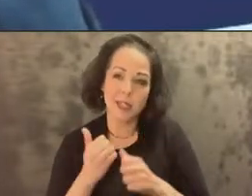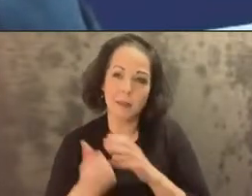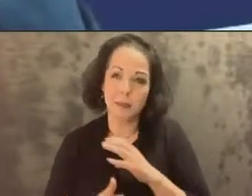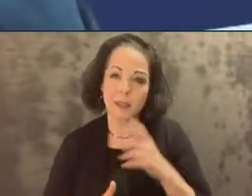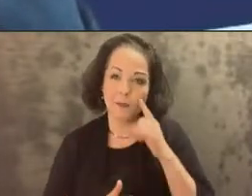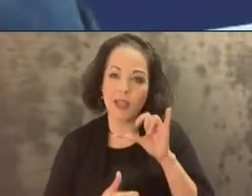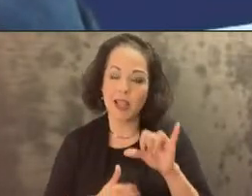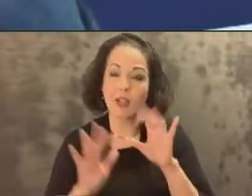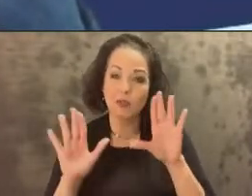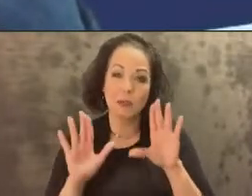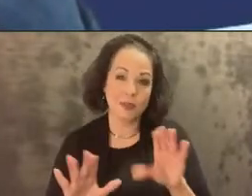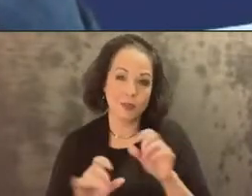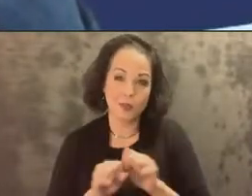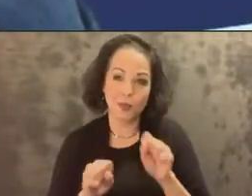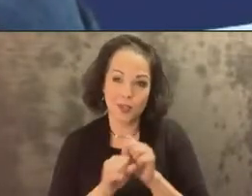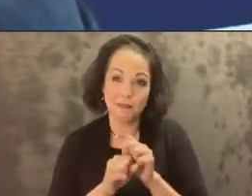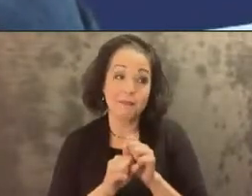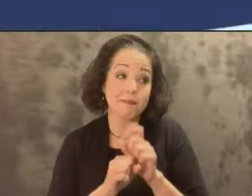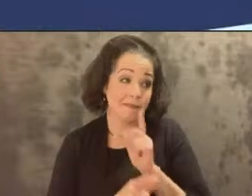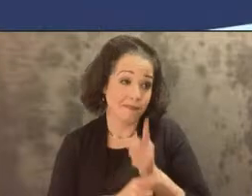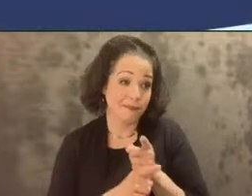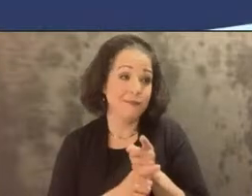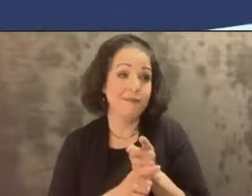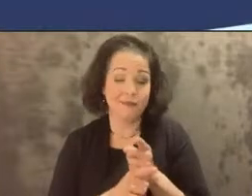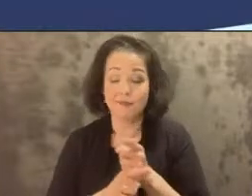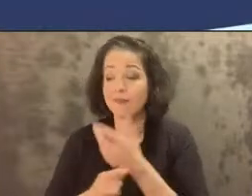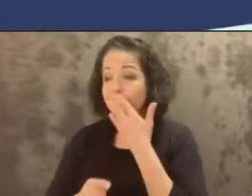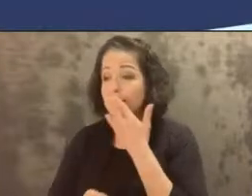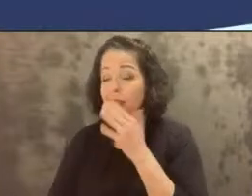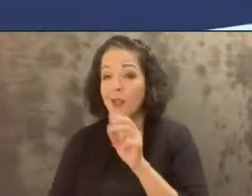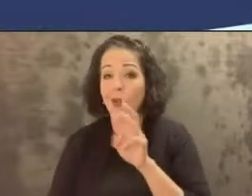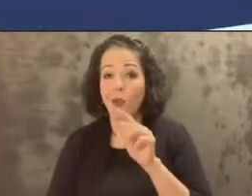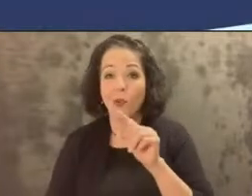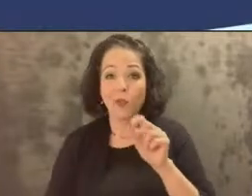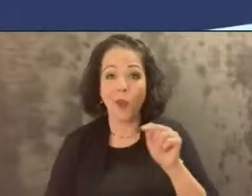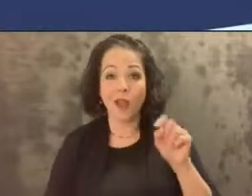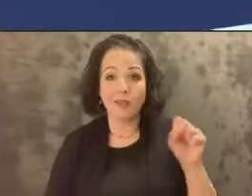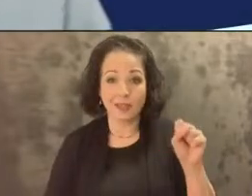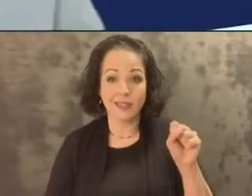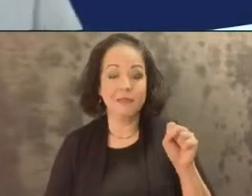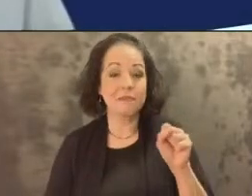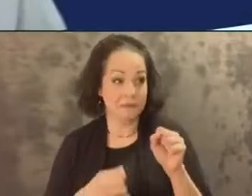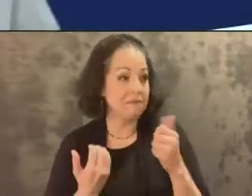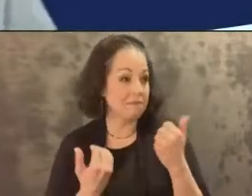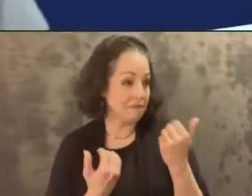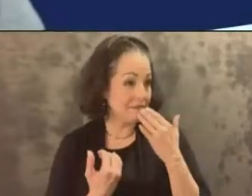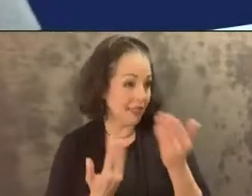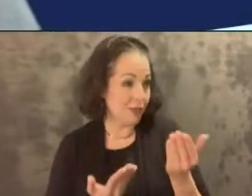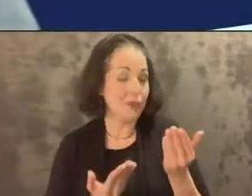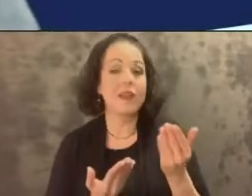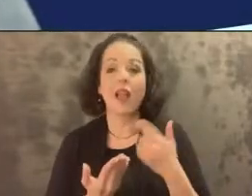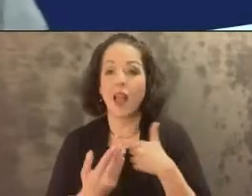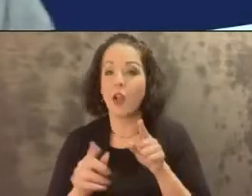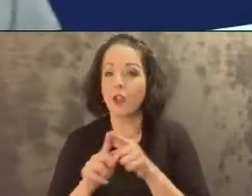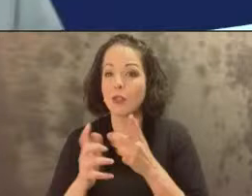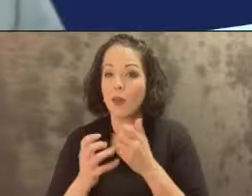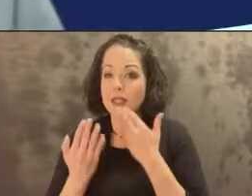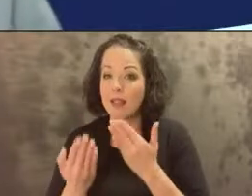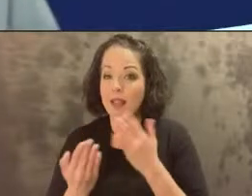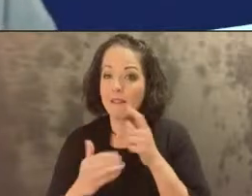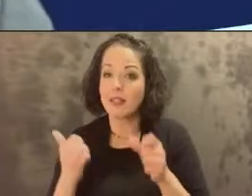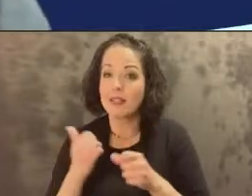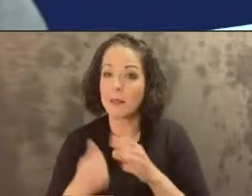work. Exactly. Good. Thank you, Mr. Watts. Thank you, Madam Chair. And I'd also like to thank the